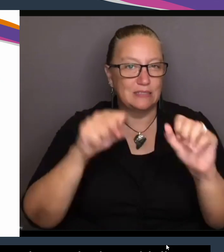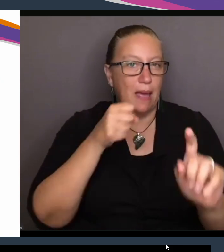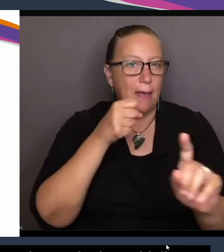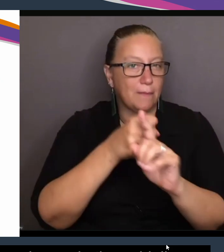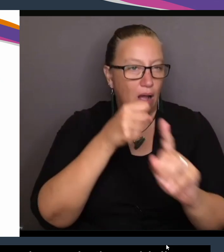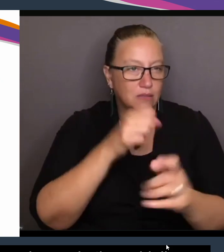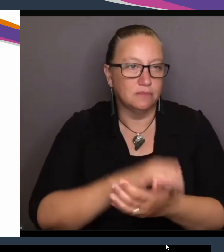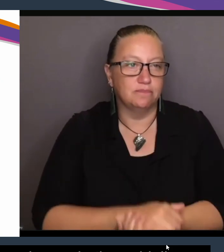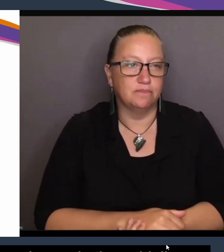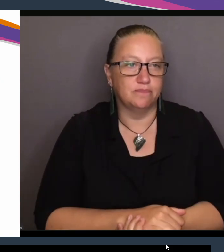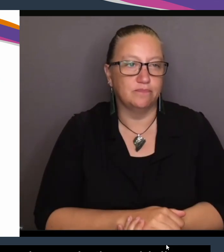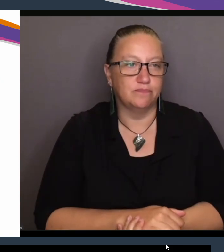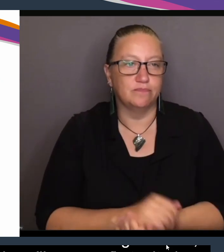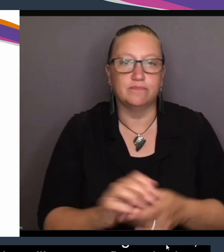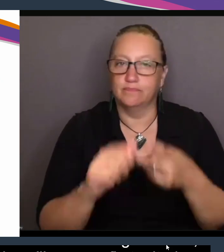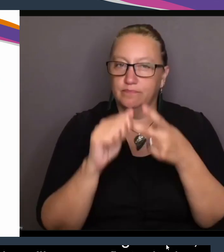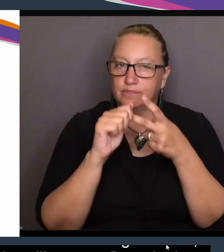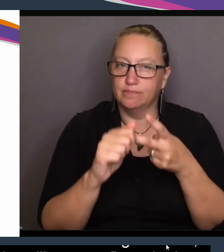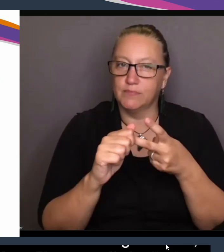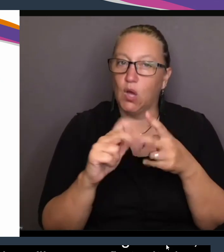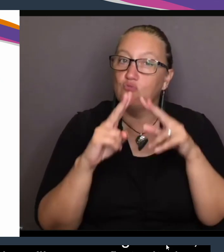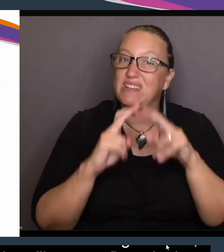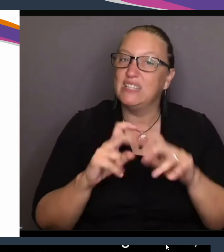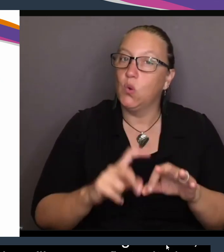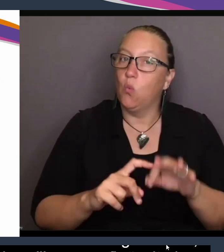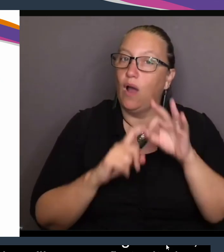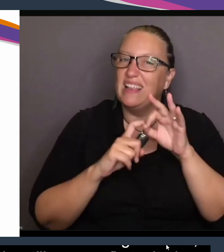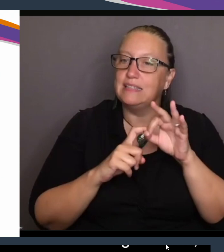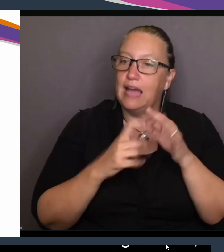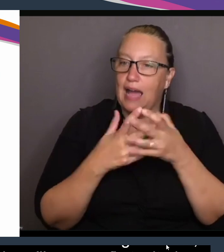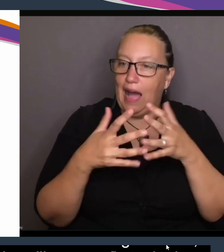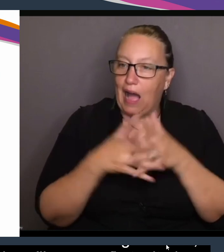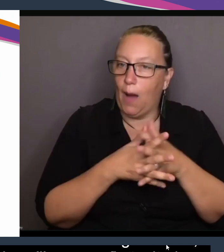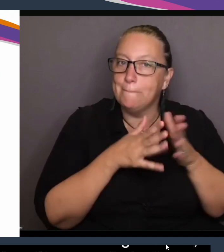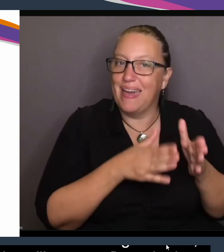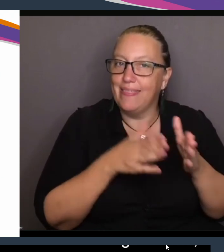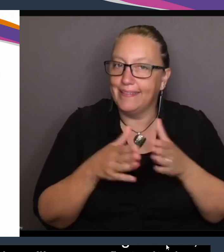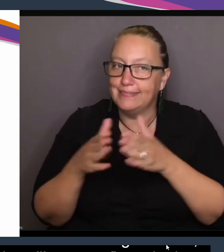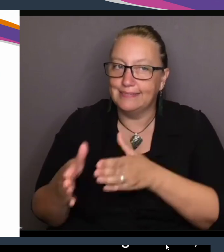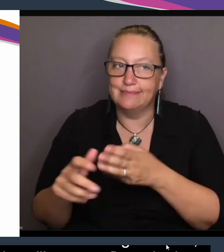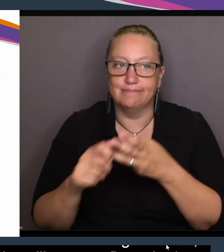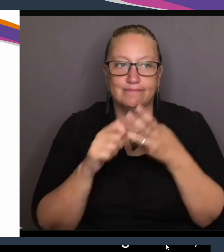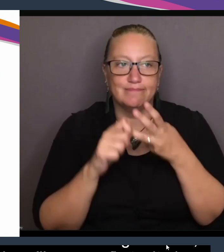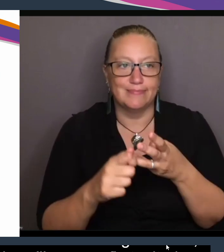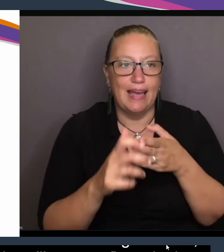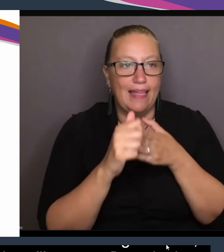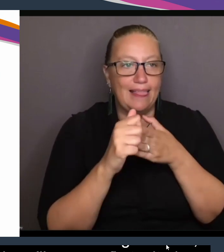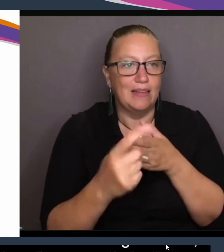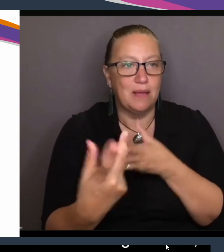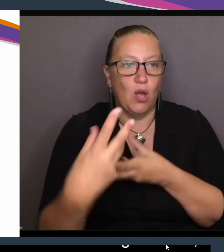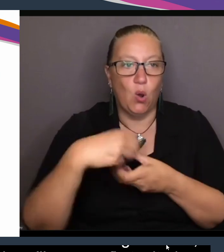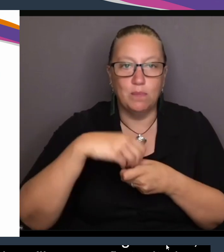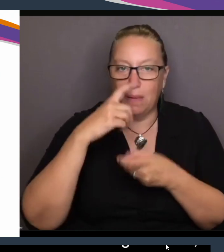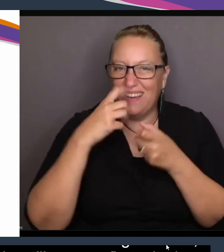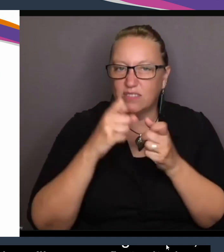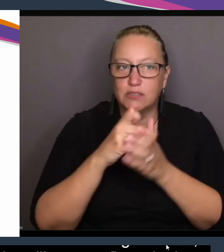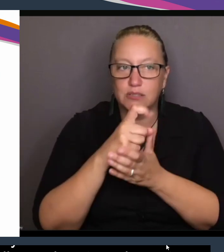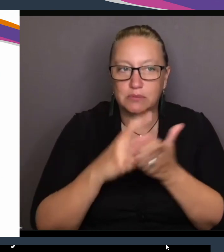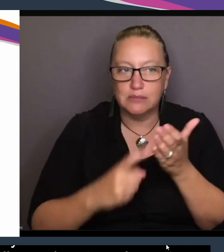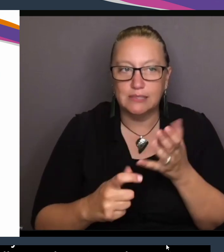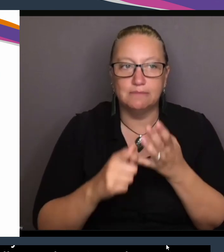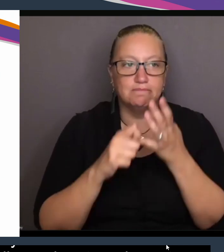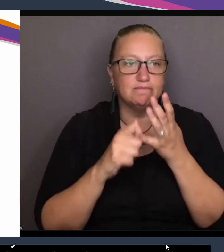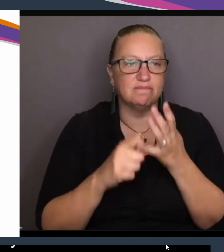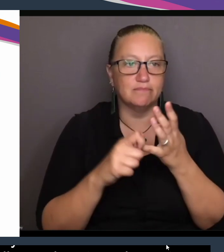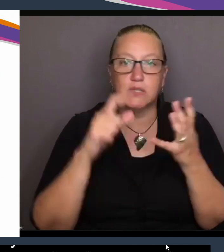Research quality and methodology, leadership and inclusion of people with disability, capacity and resources to deliver